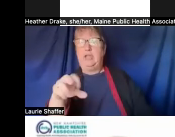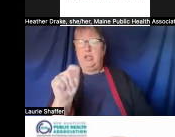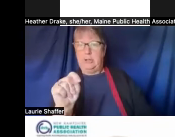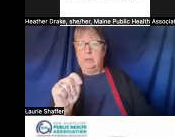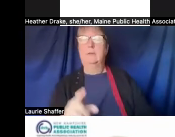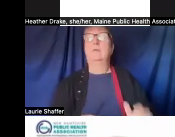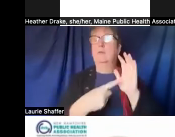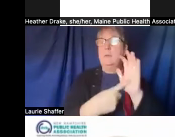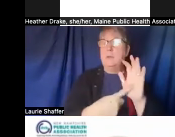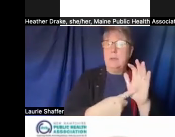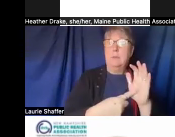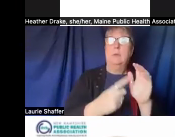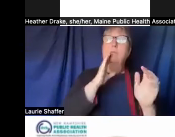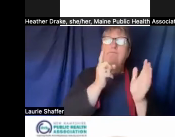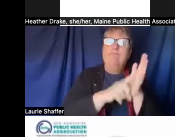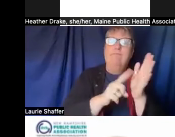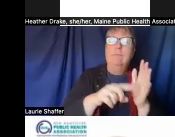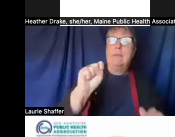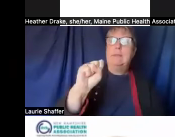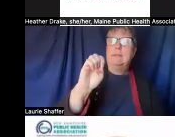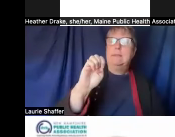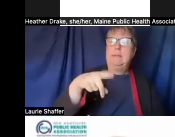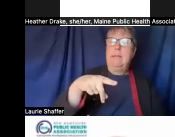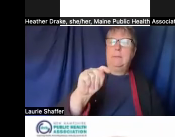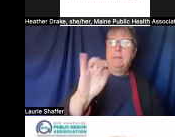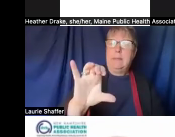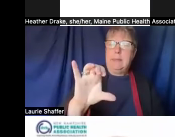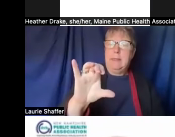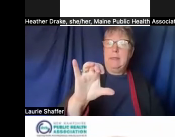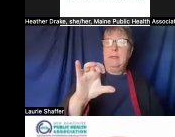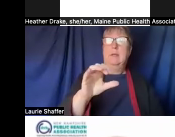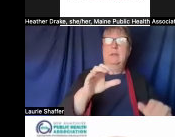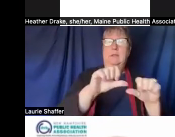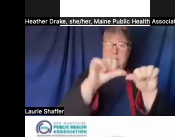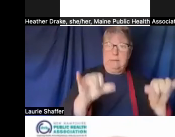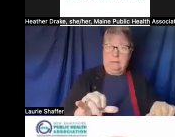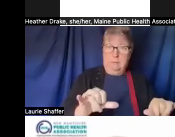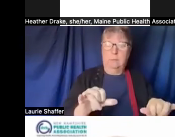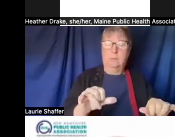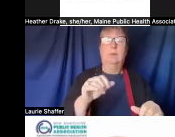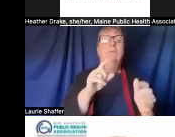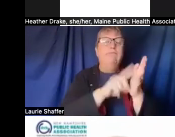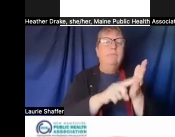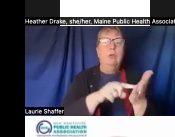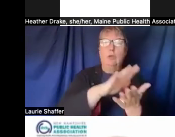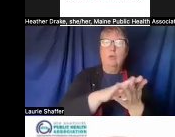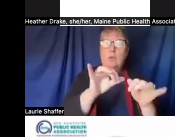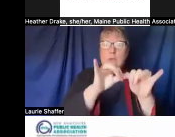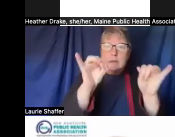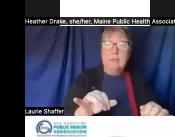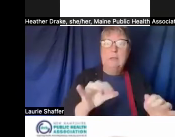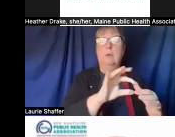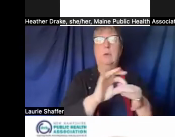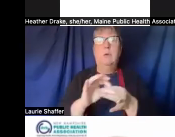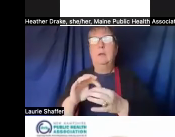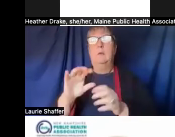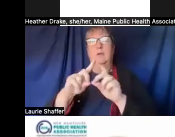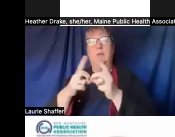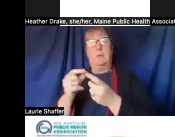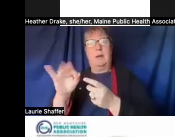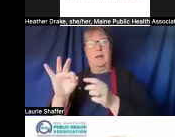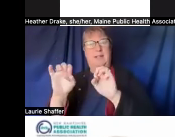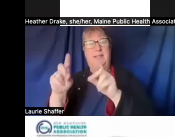conduct septic investigations on behalf of DOE, the DES, and they do school inspections on the behalf of the DOE. So